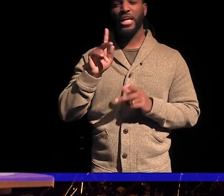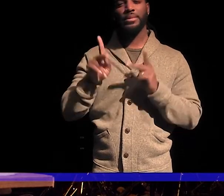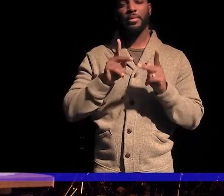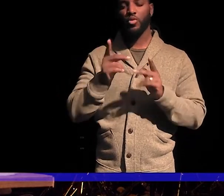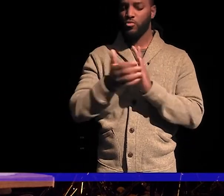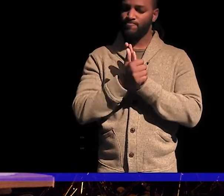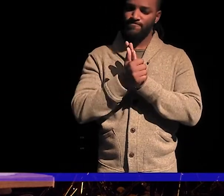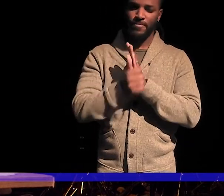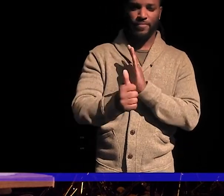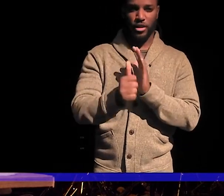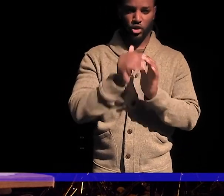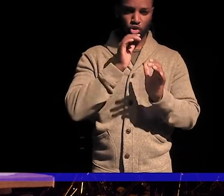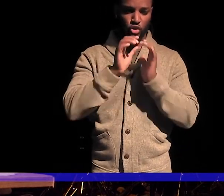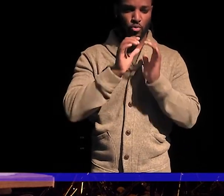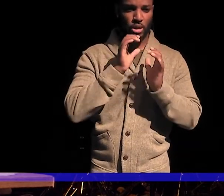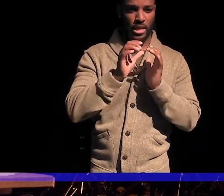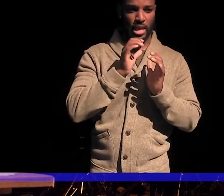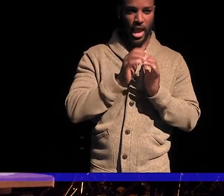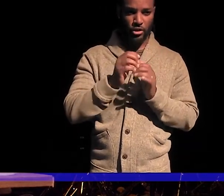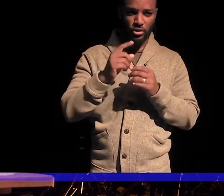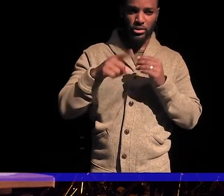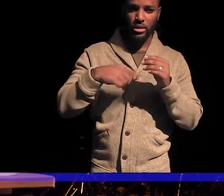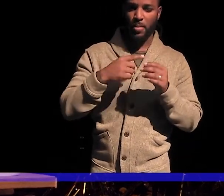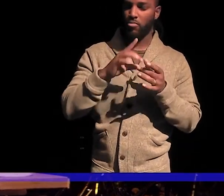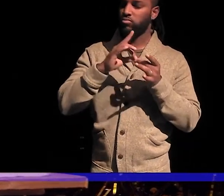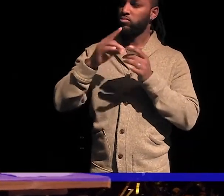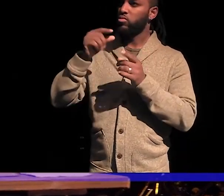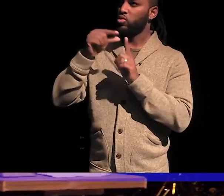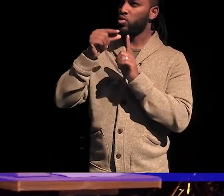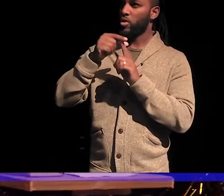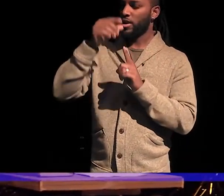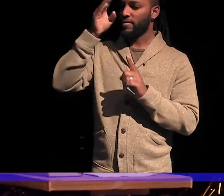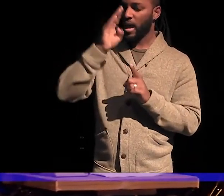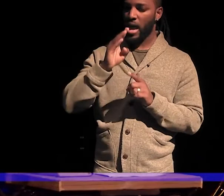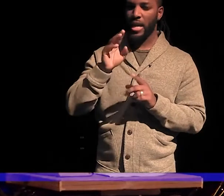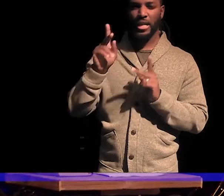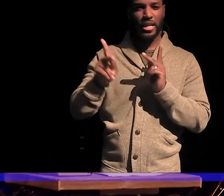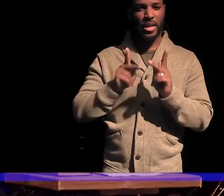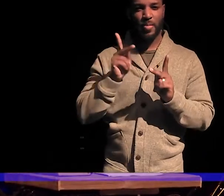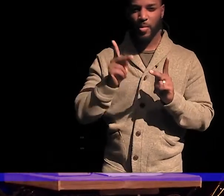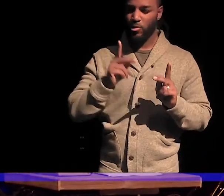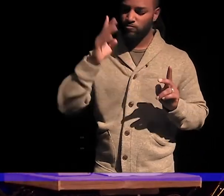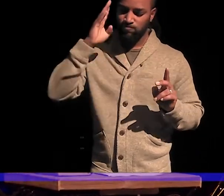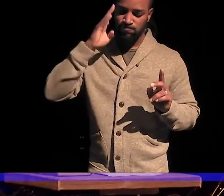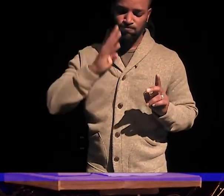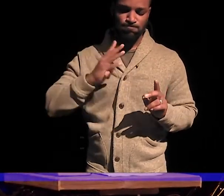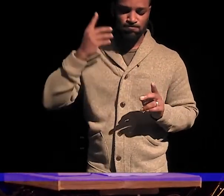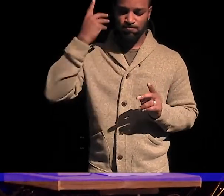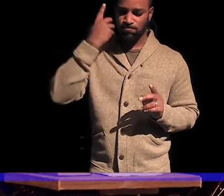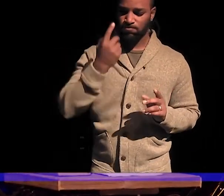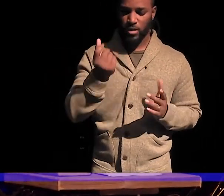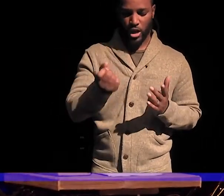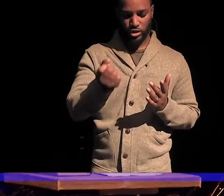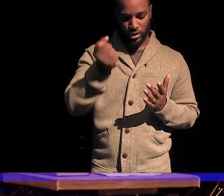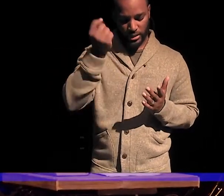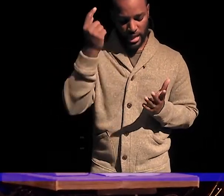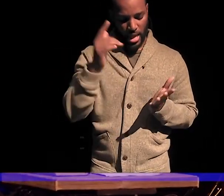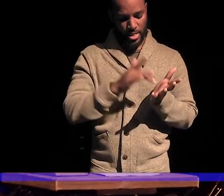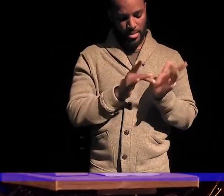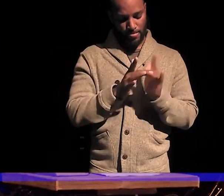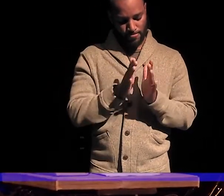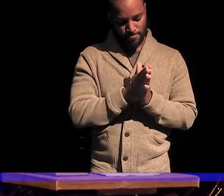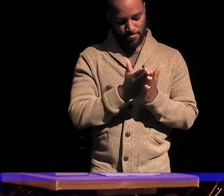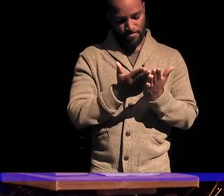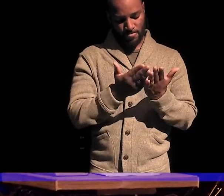communicators of the word of God. These are people that are thoroughly acquainted with the message of the grace of the gospel